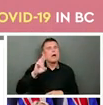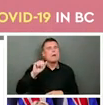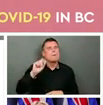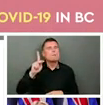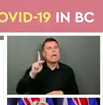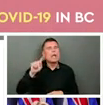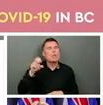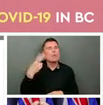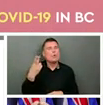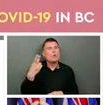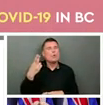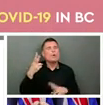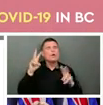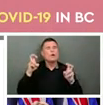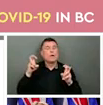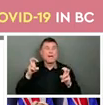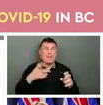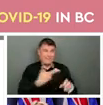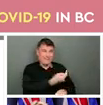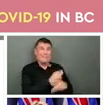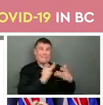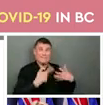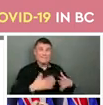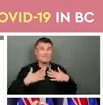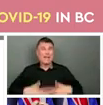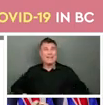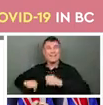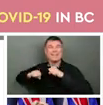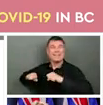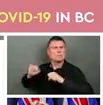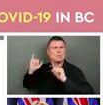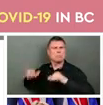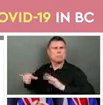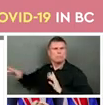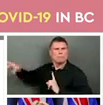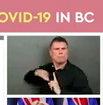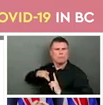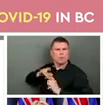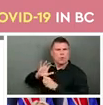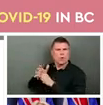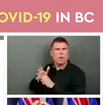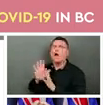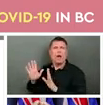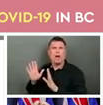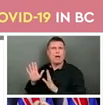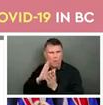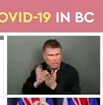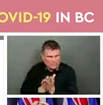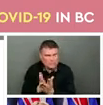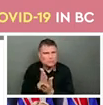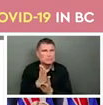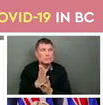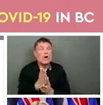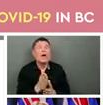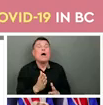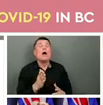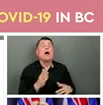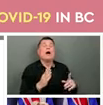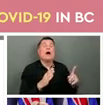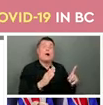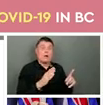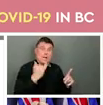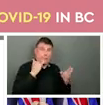vaccinated, is likely to go up because most people who have been exposed to the virus will have been immunized, and it's